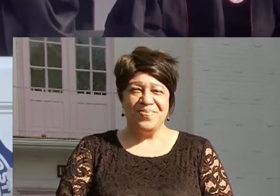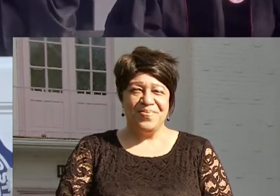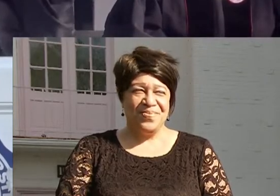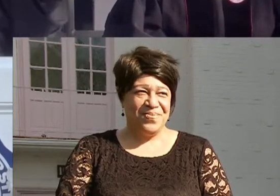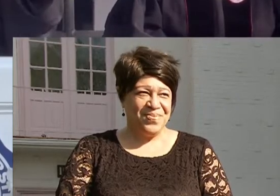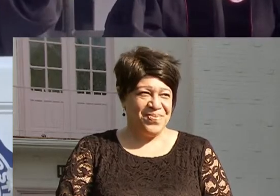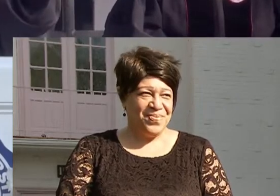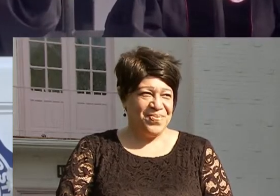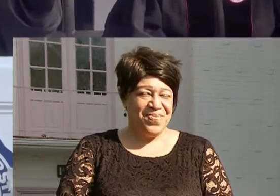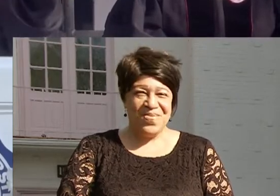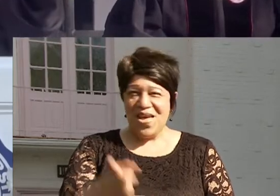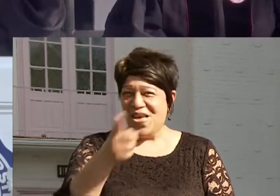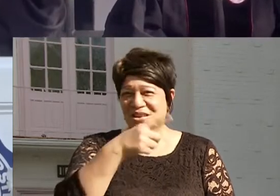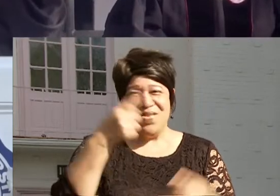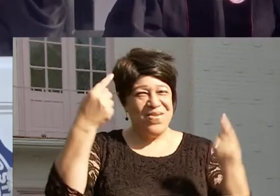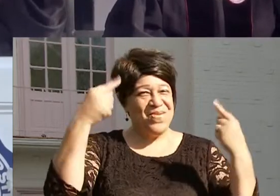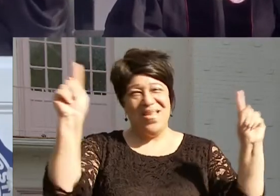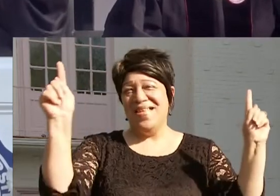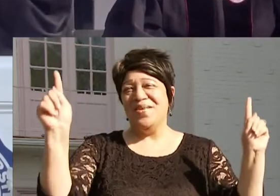We got through it.